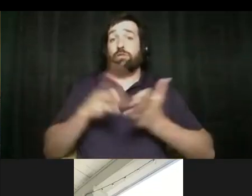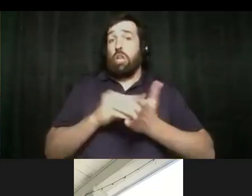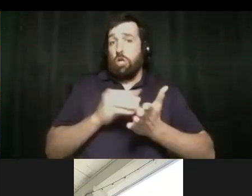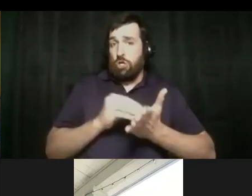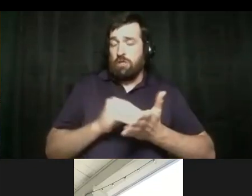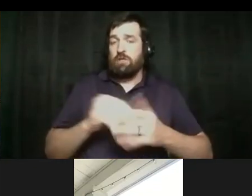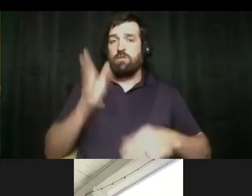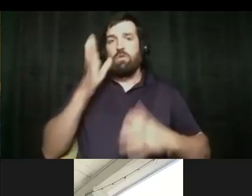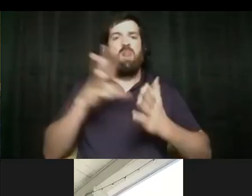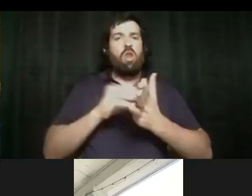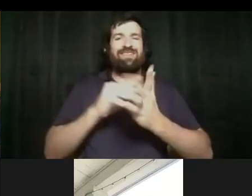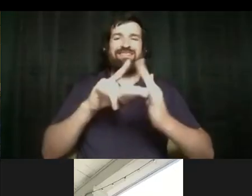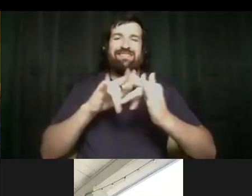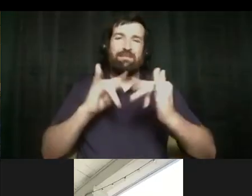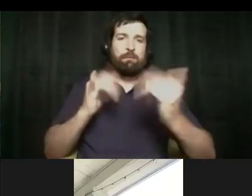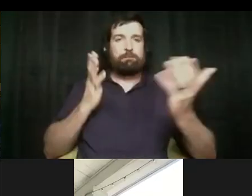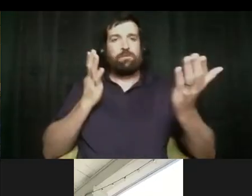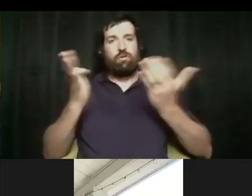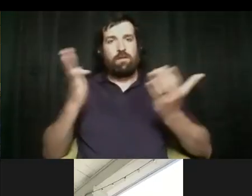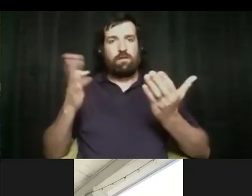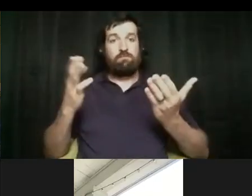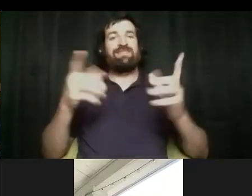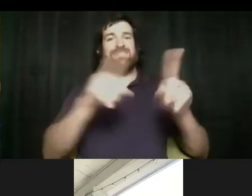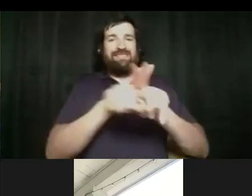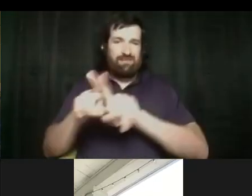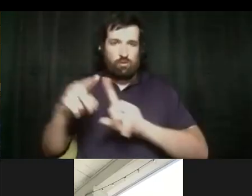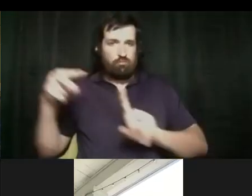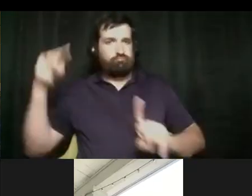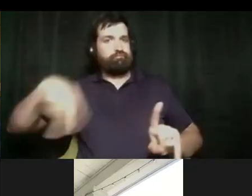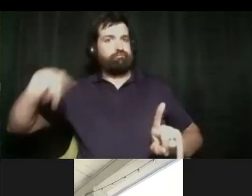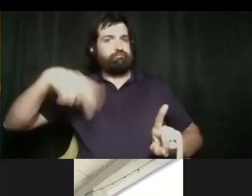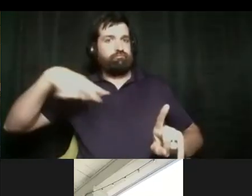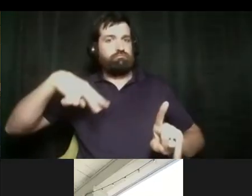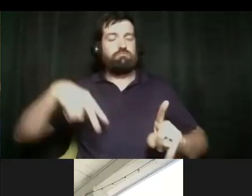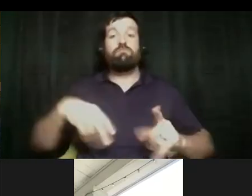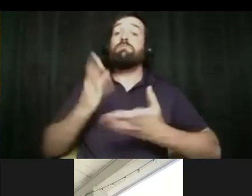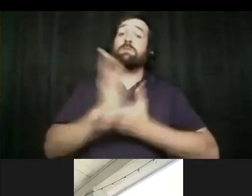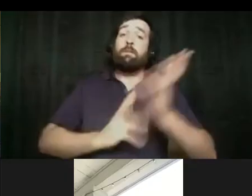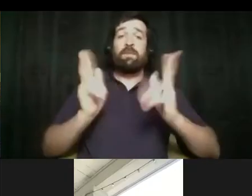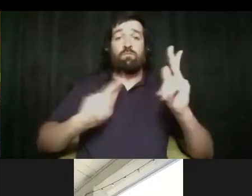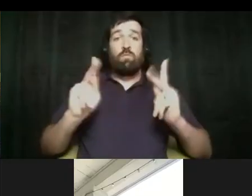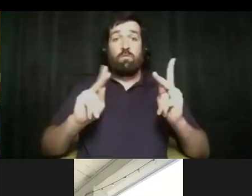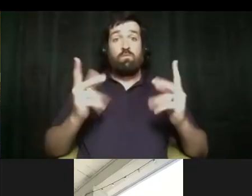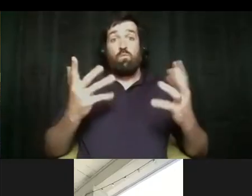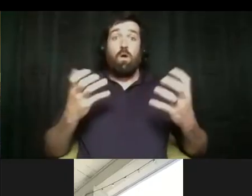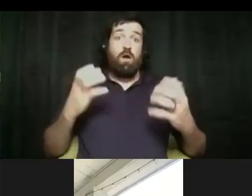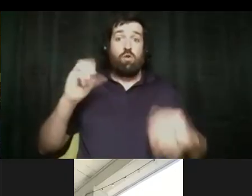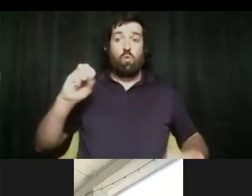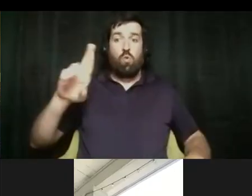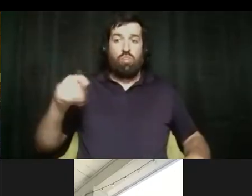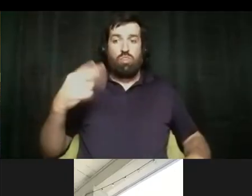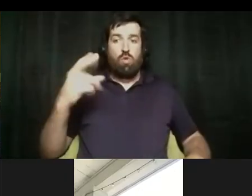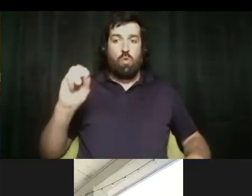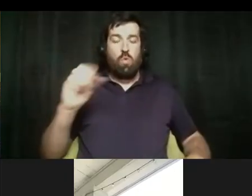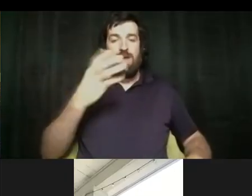learning at the same time you're serving and you're being supervised. And so some people want to do orthopedics and trauma. And